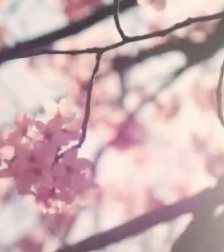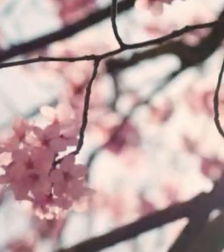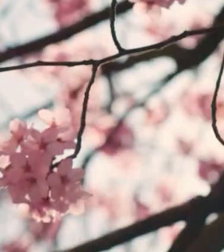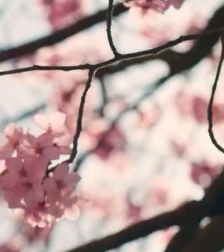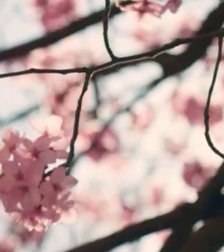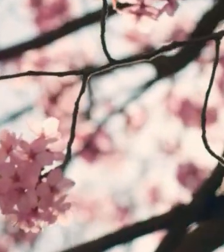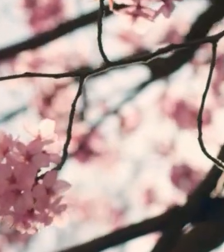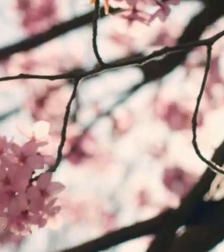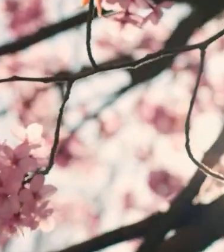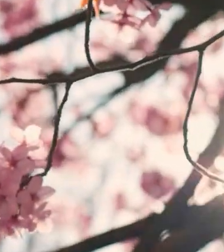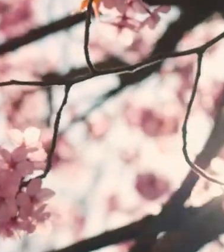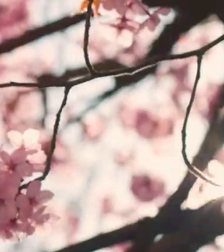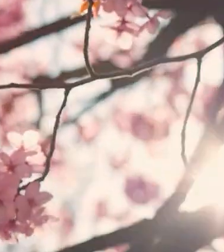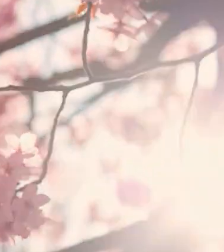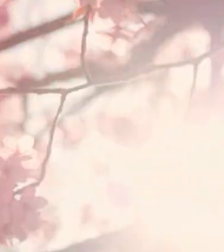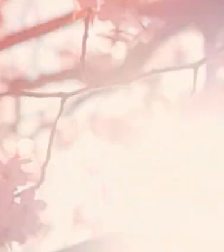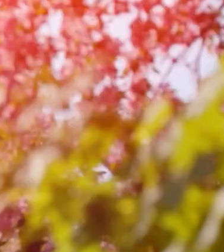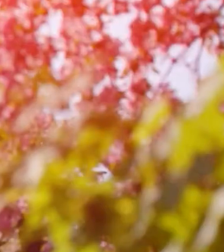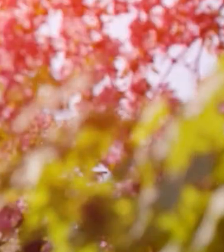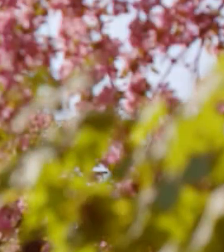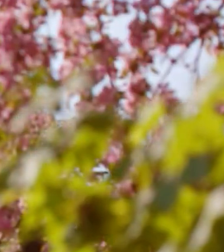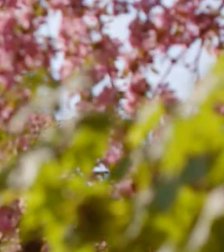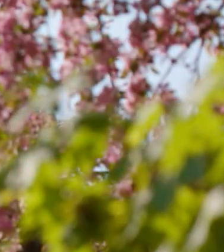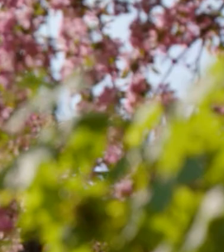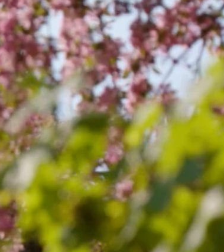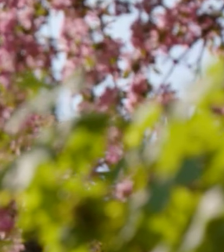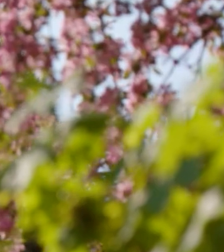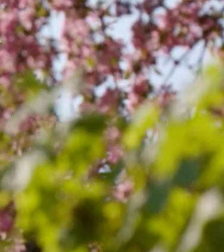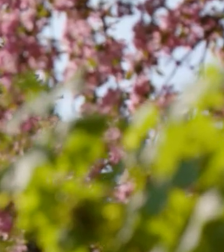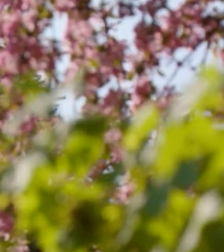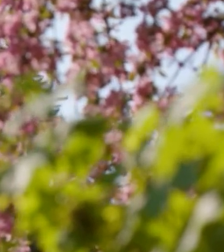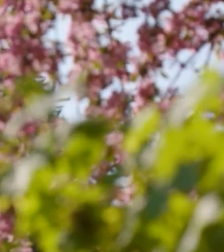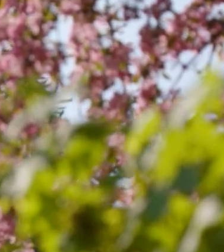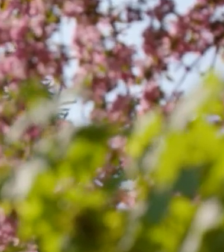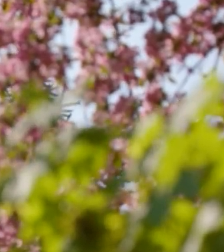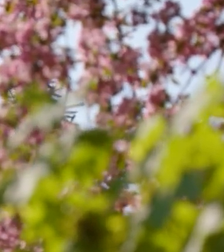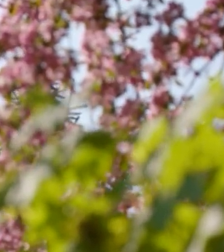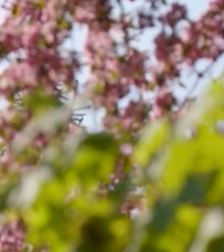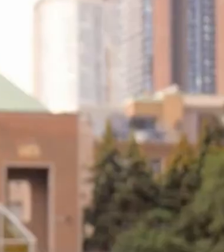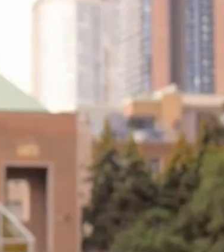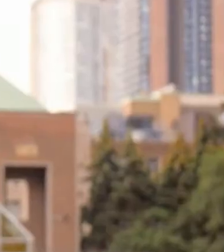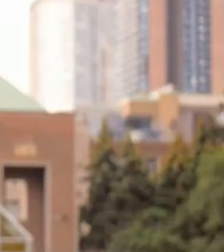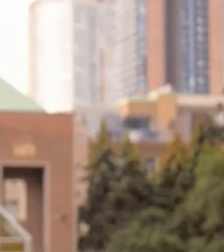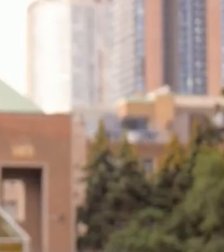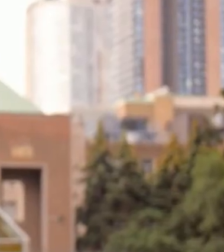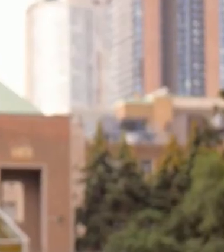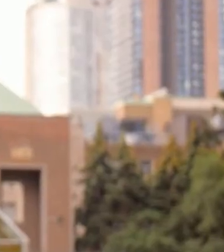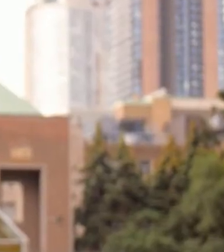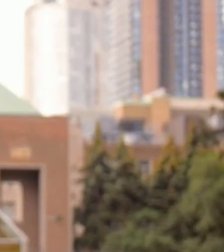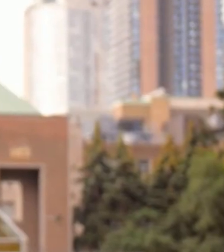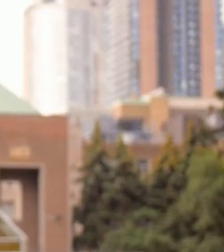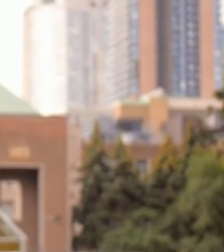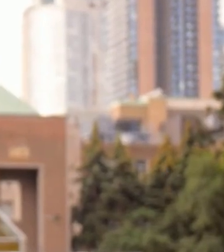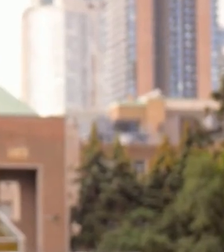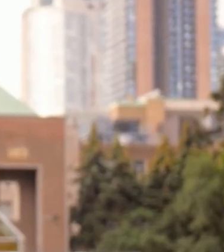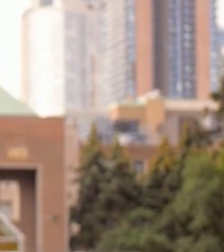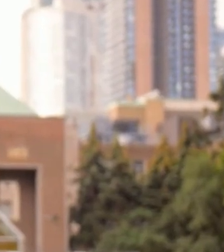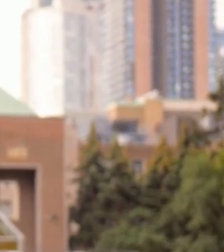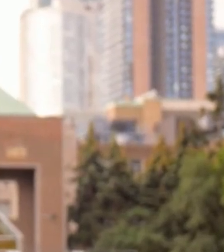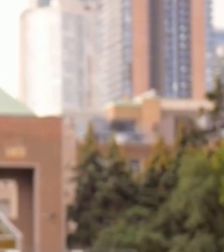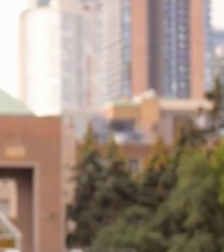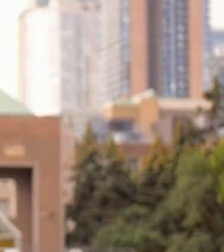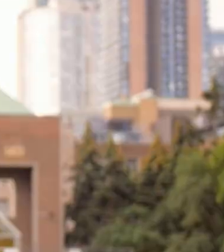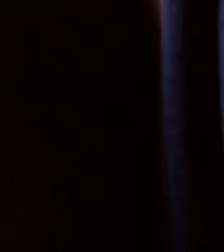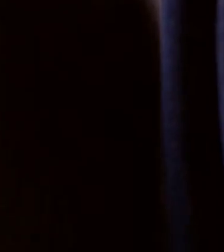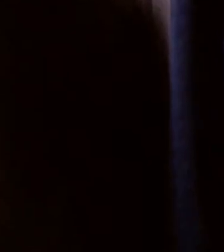Today marks a momentous moment in the story of your life. Just a few years ago, you began a